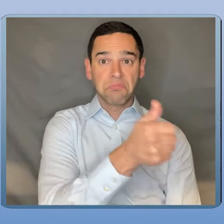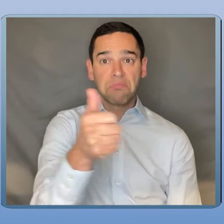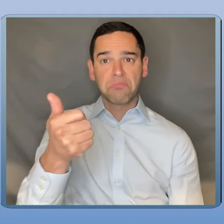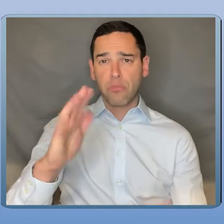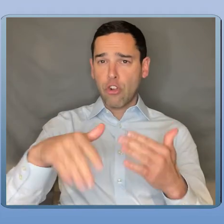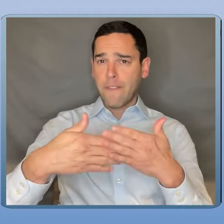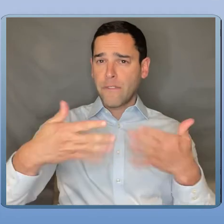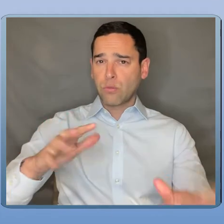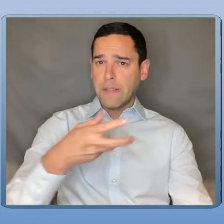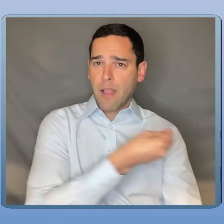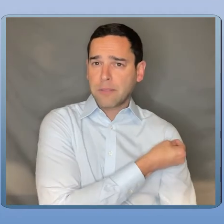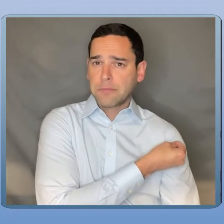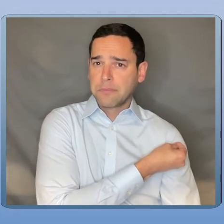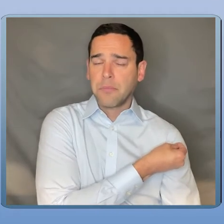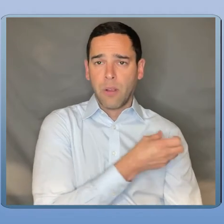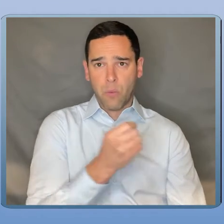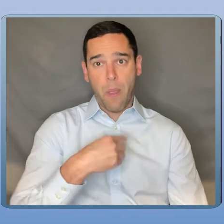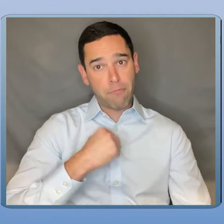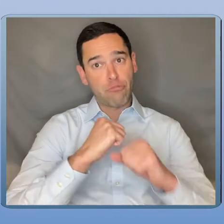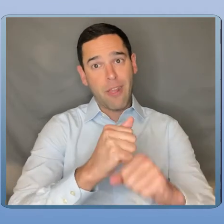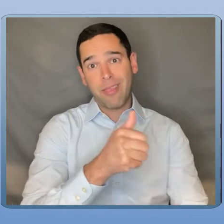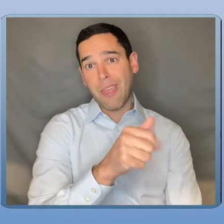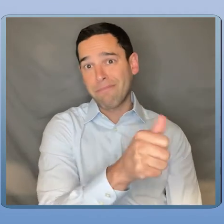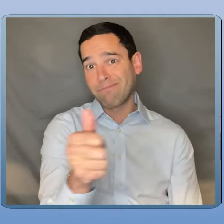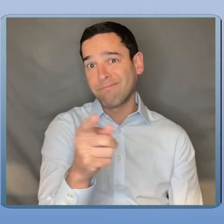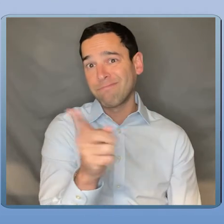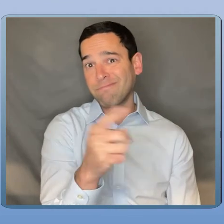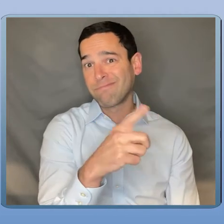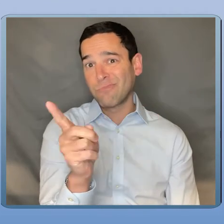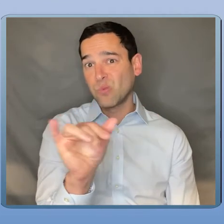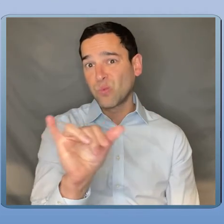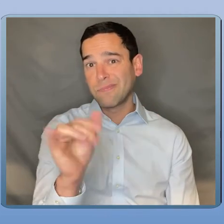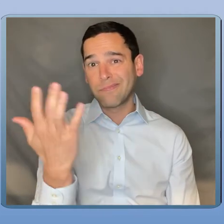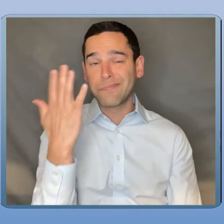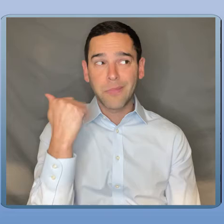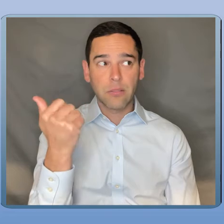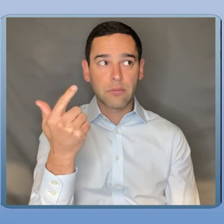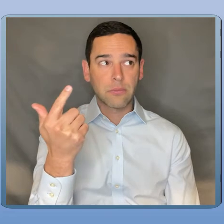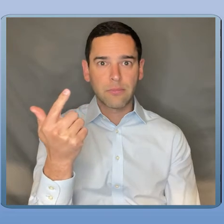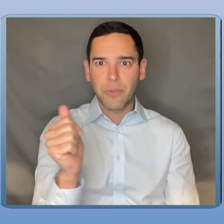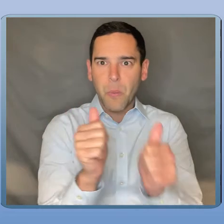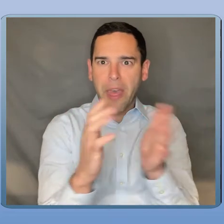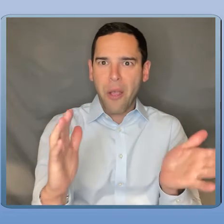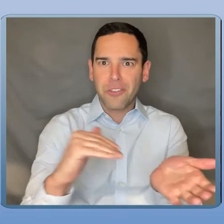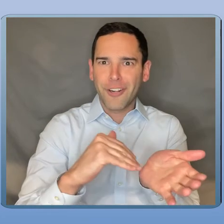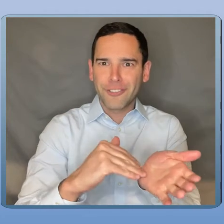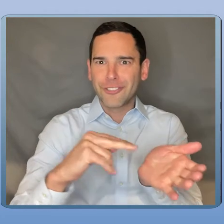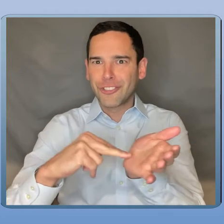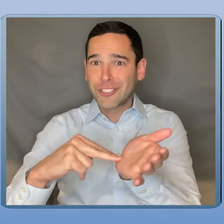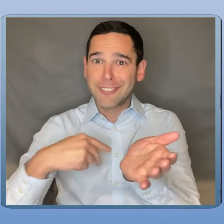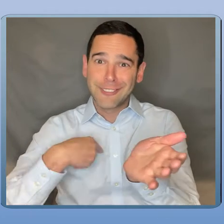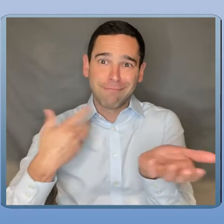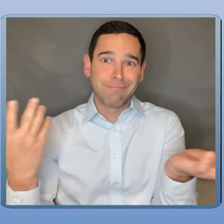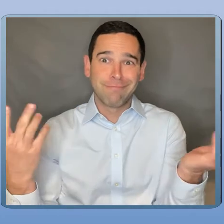all vaccinated. So I would want to protect them too, because without them, you know,